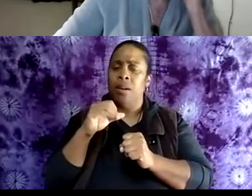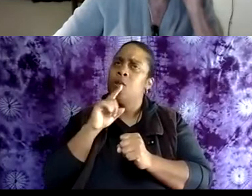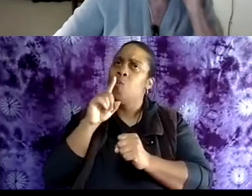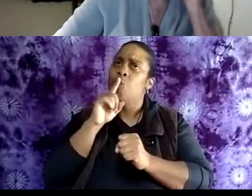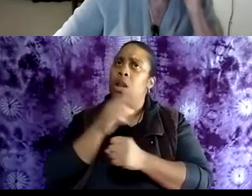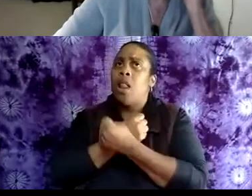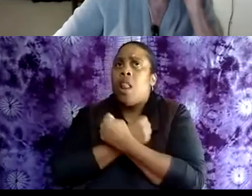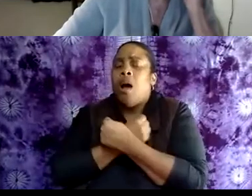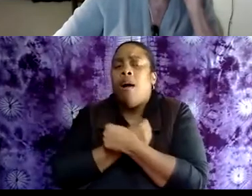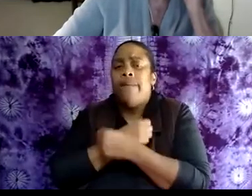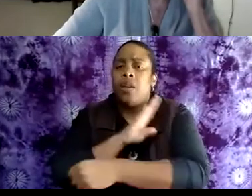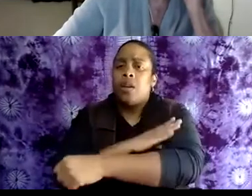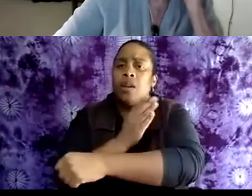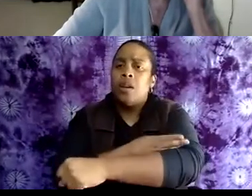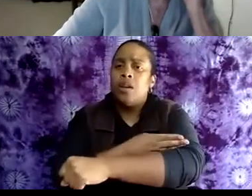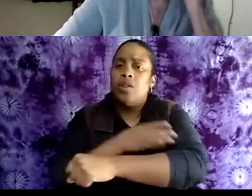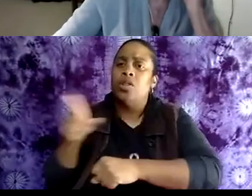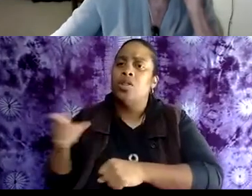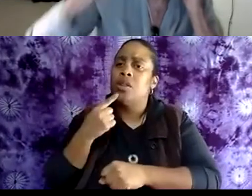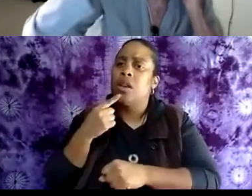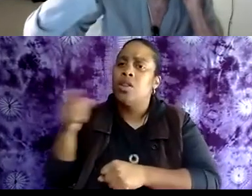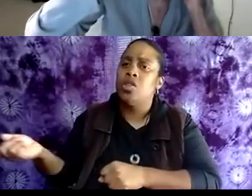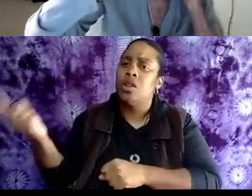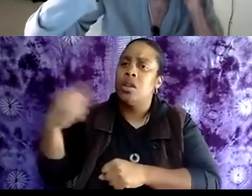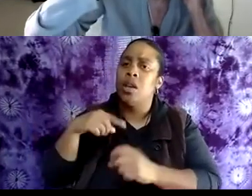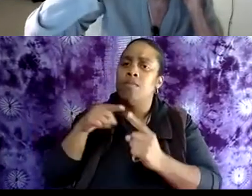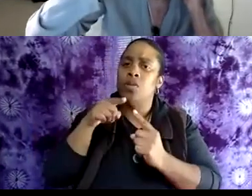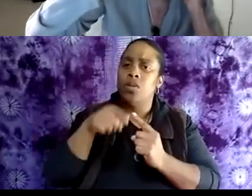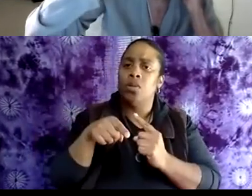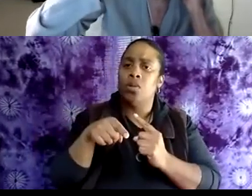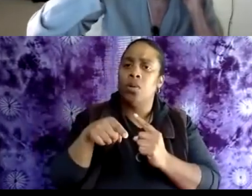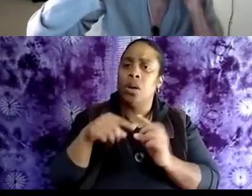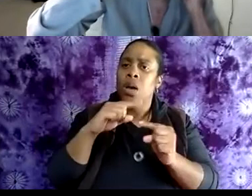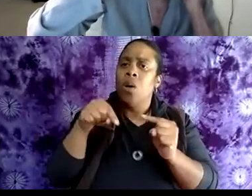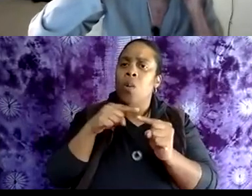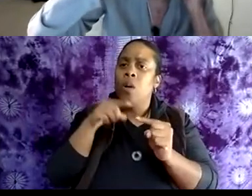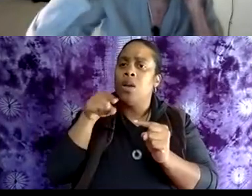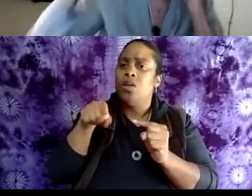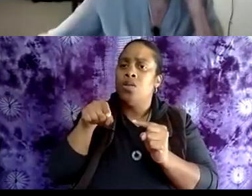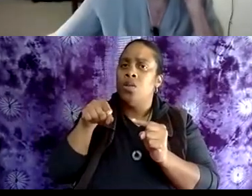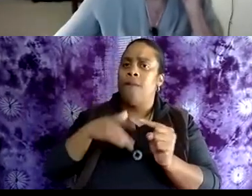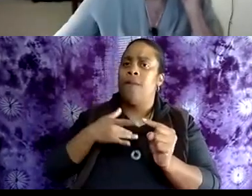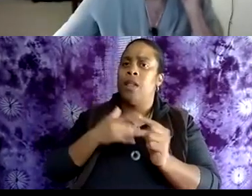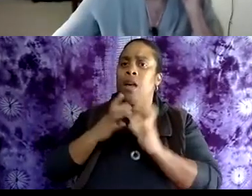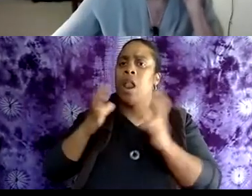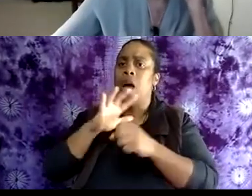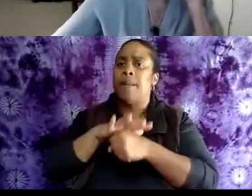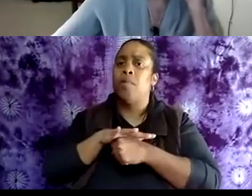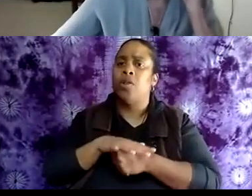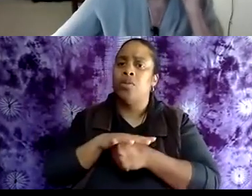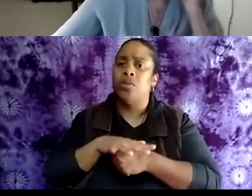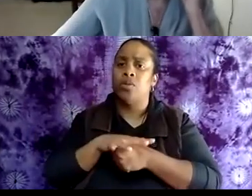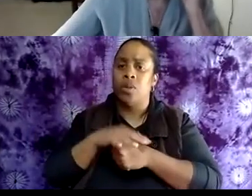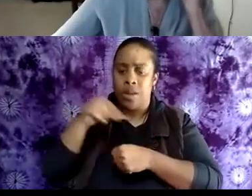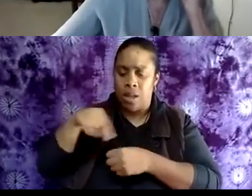an energy. She says that she came to you, or that she comes to you when you're feeling a lot of pressure. And this pressure